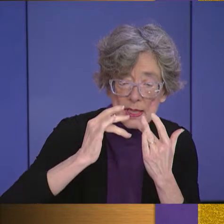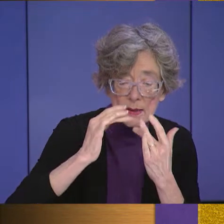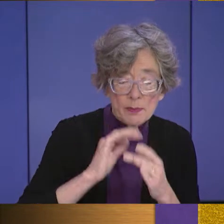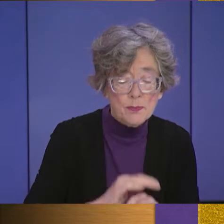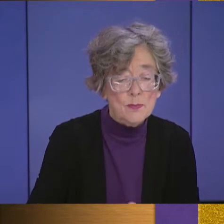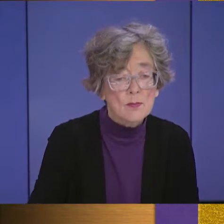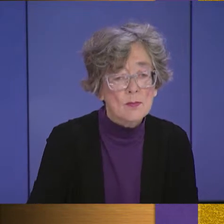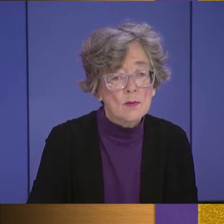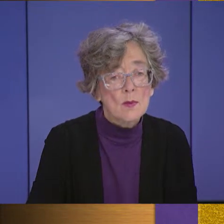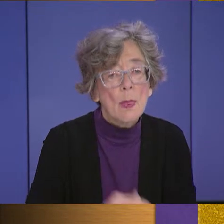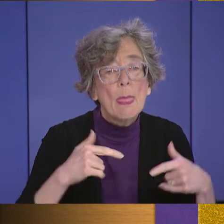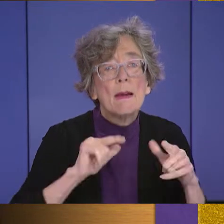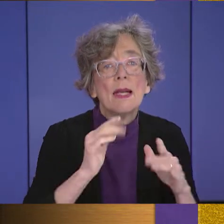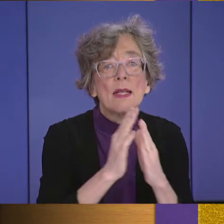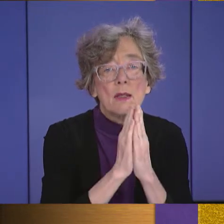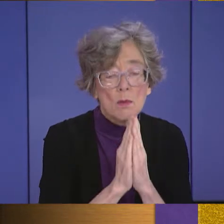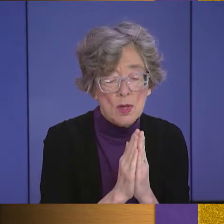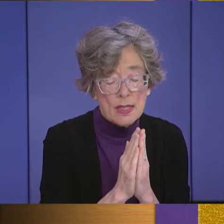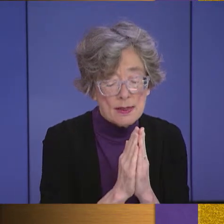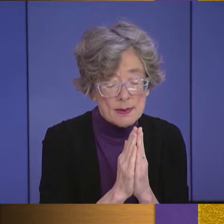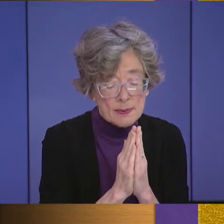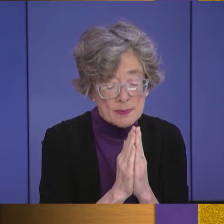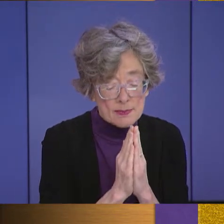mercy. Let us pray.